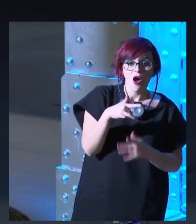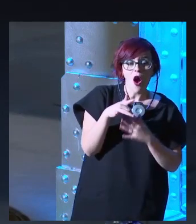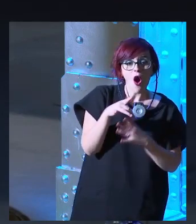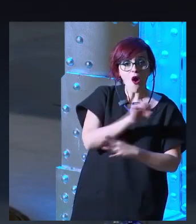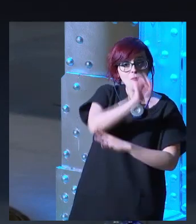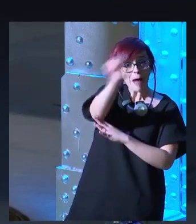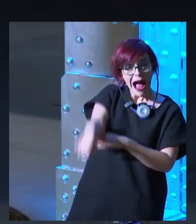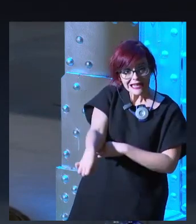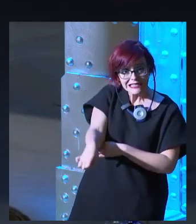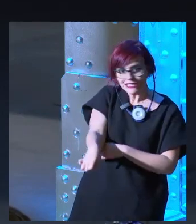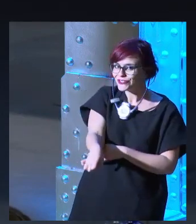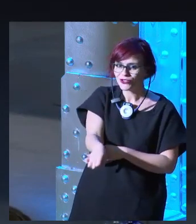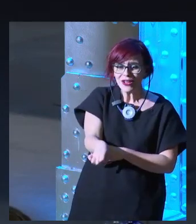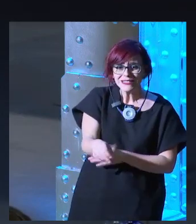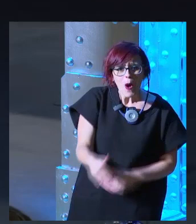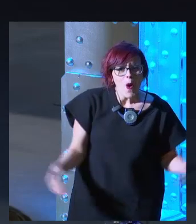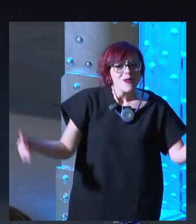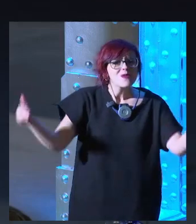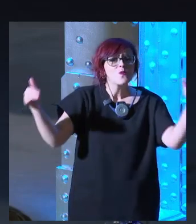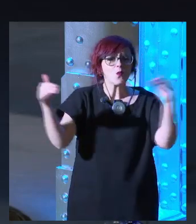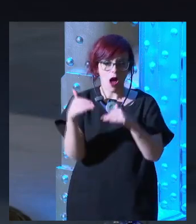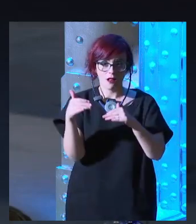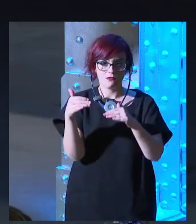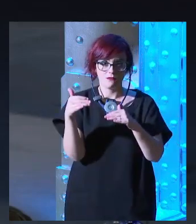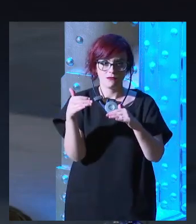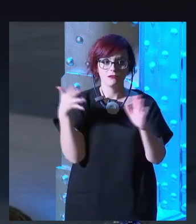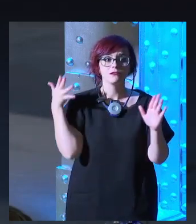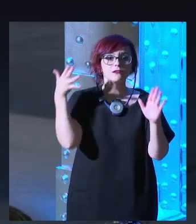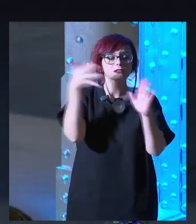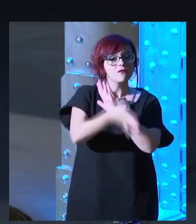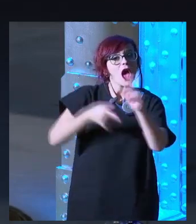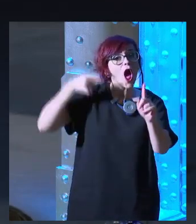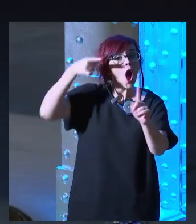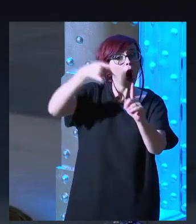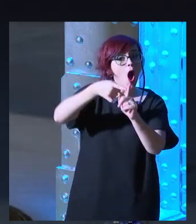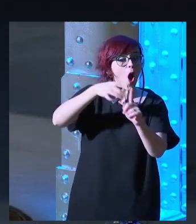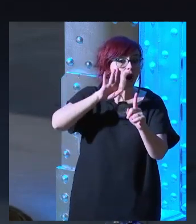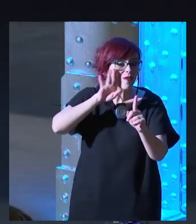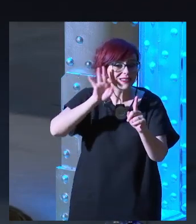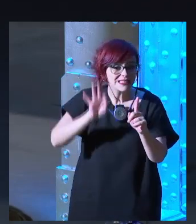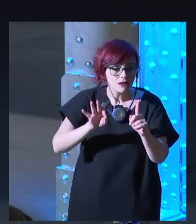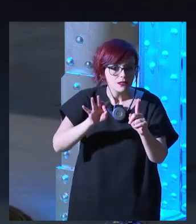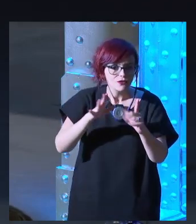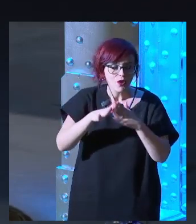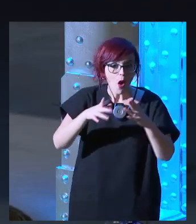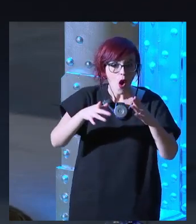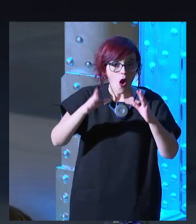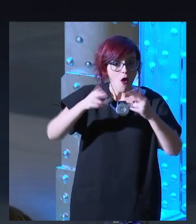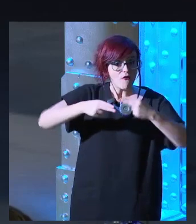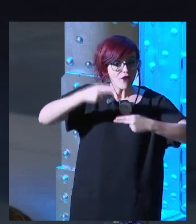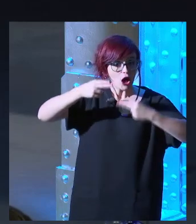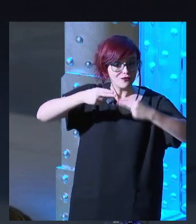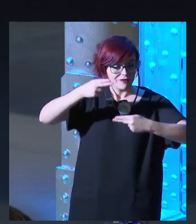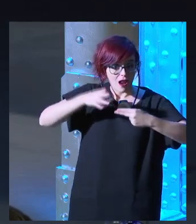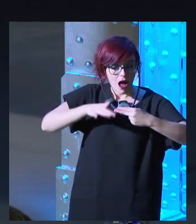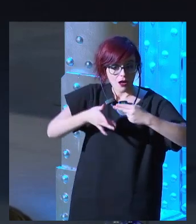death, which we feel is the great finality, the border from which no one returns. And here's this suggestion that love is bigger than